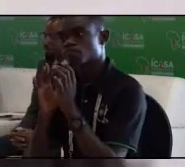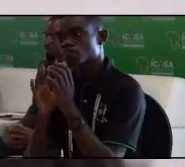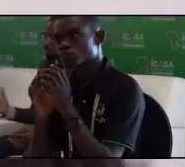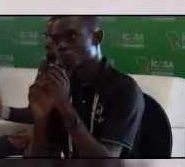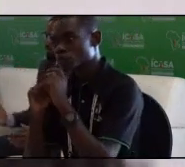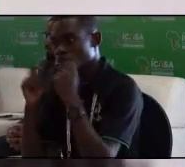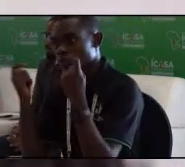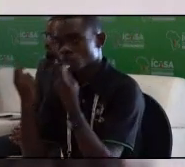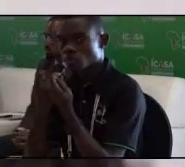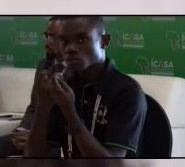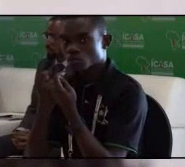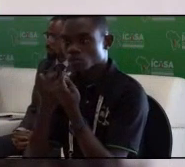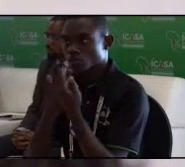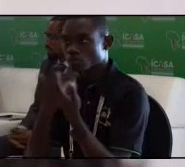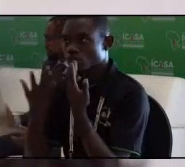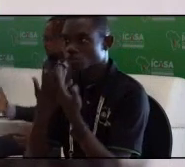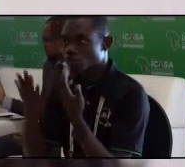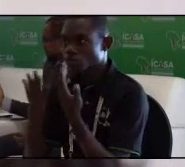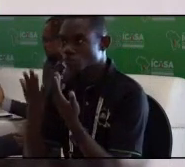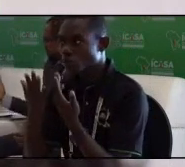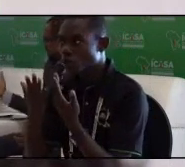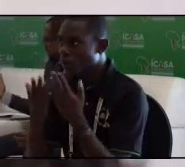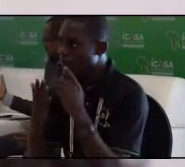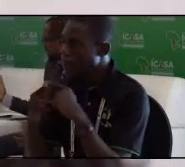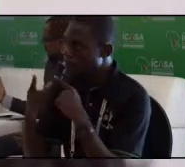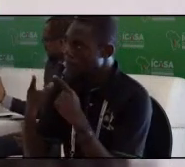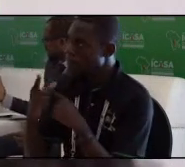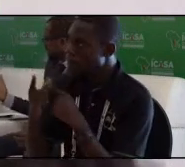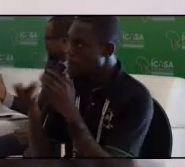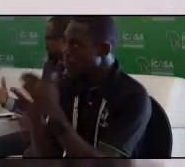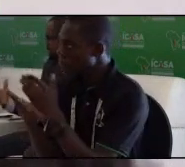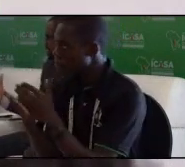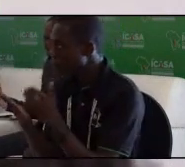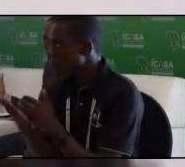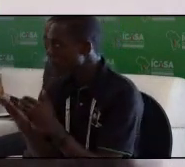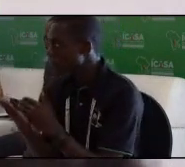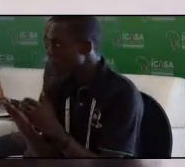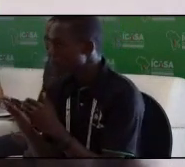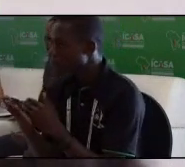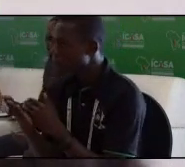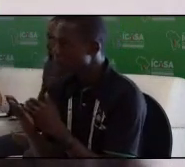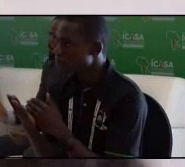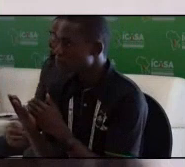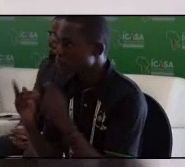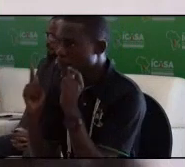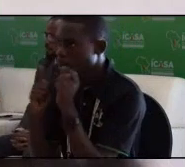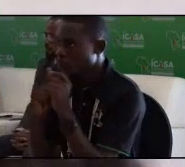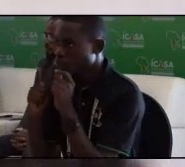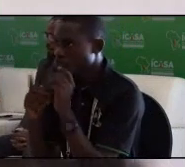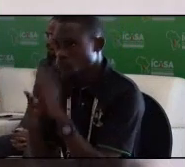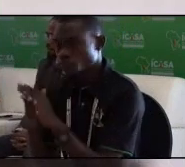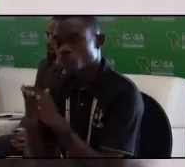we leverage on the private sector. The private sector, the role of the private sector is also very key in planning the large-scale broad-based